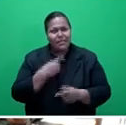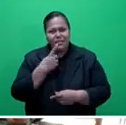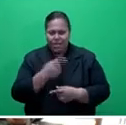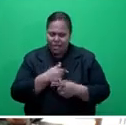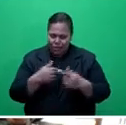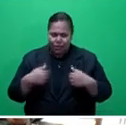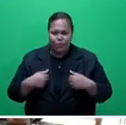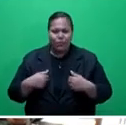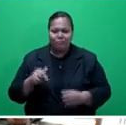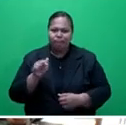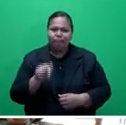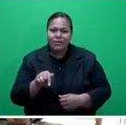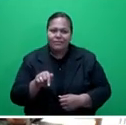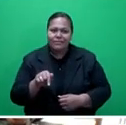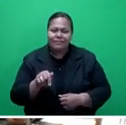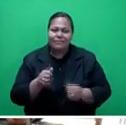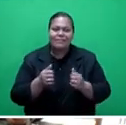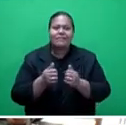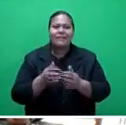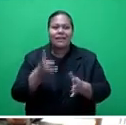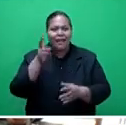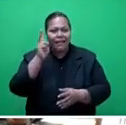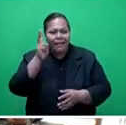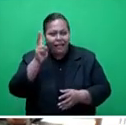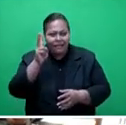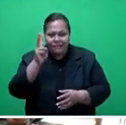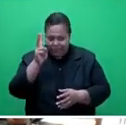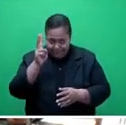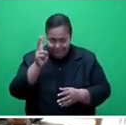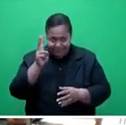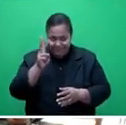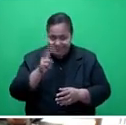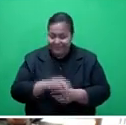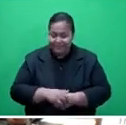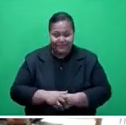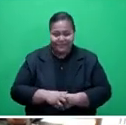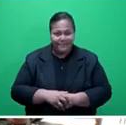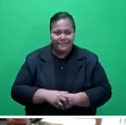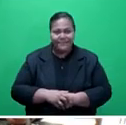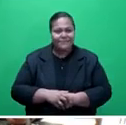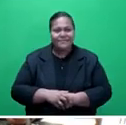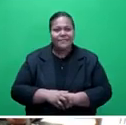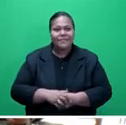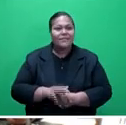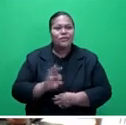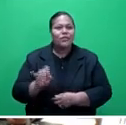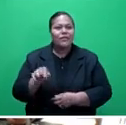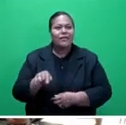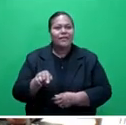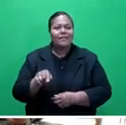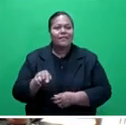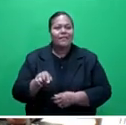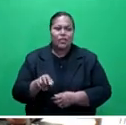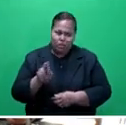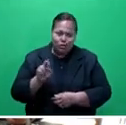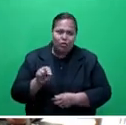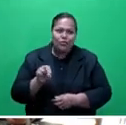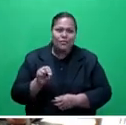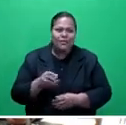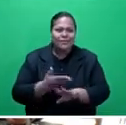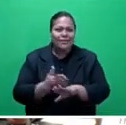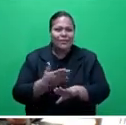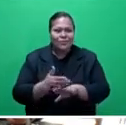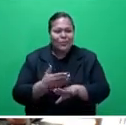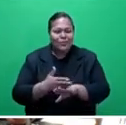button. It's not just a reset button. It has to be re-engineering, Mr. Speaker. It has to